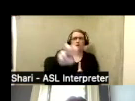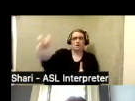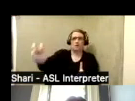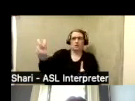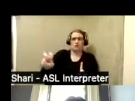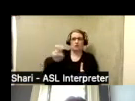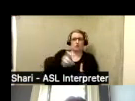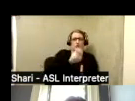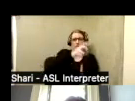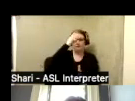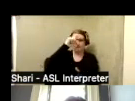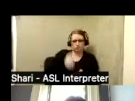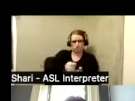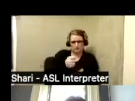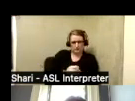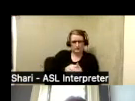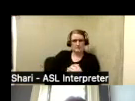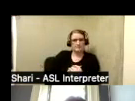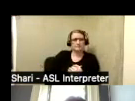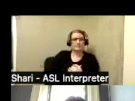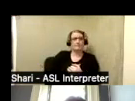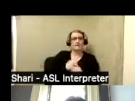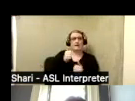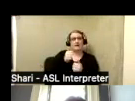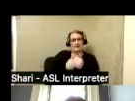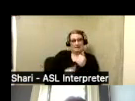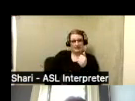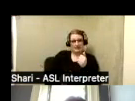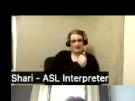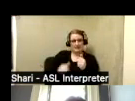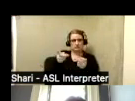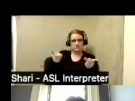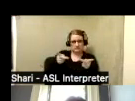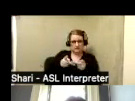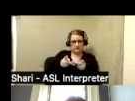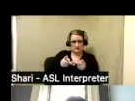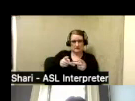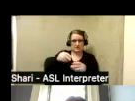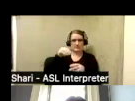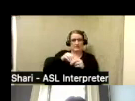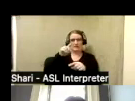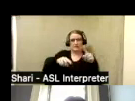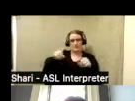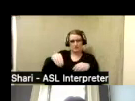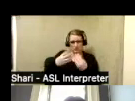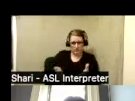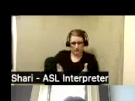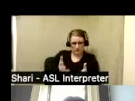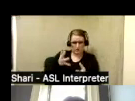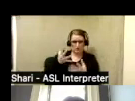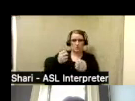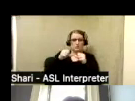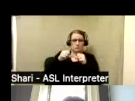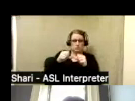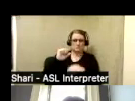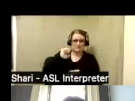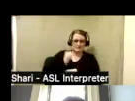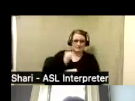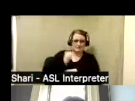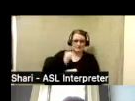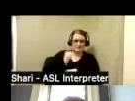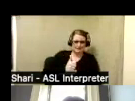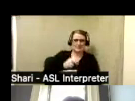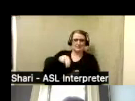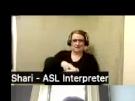quote from Guy. Each site and the myriad providers sought to sustain the singular nature of the site,